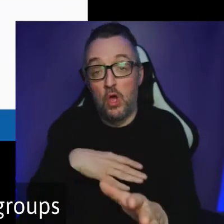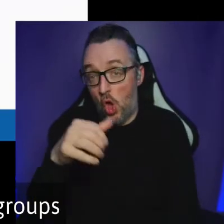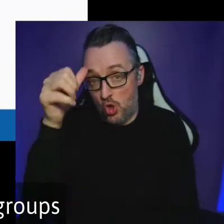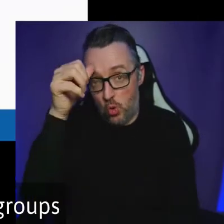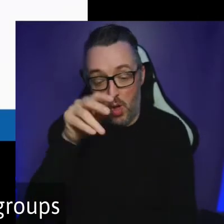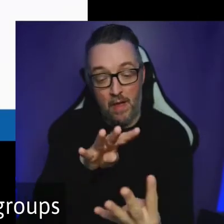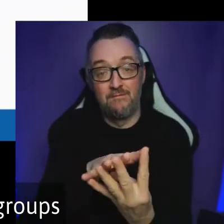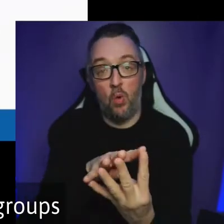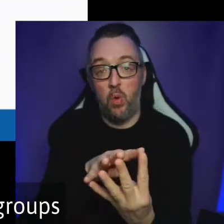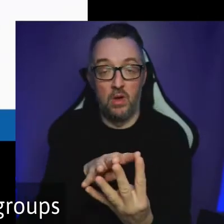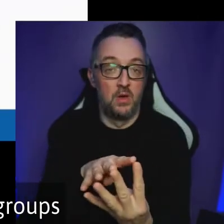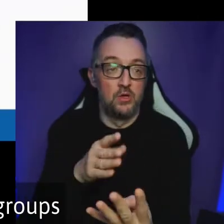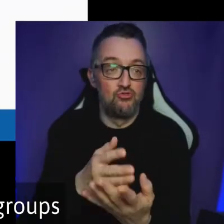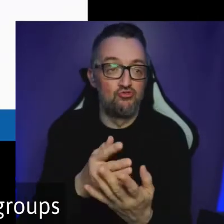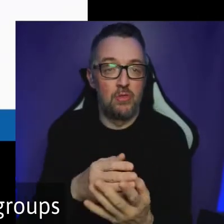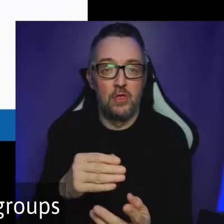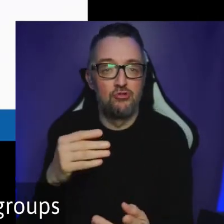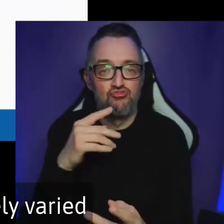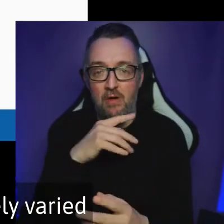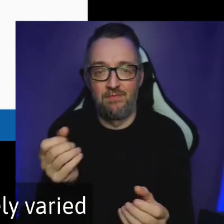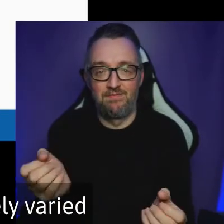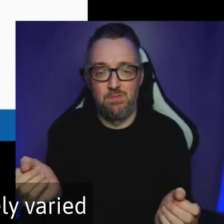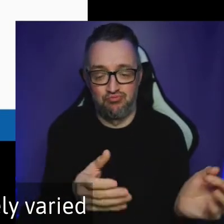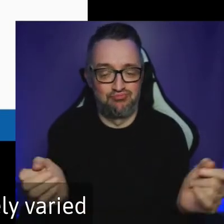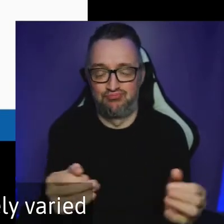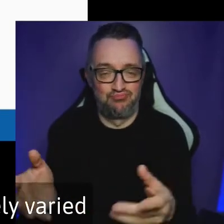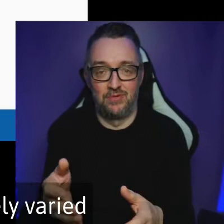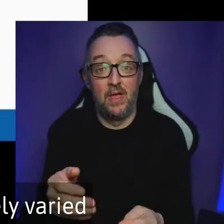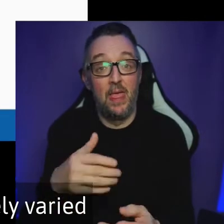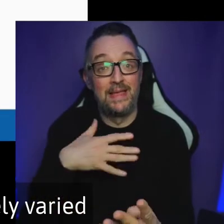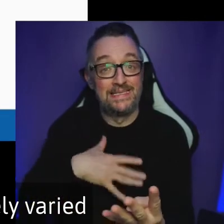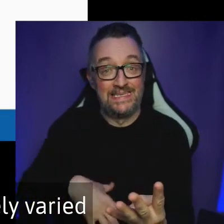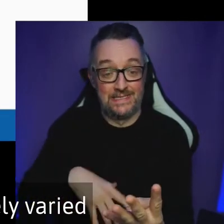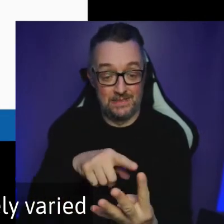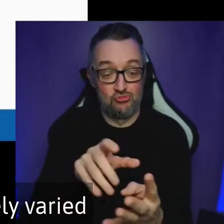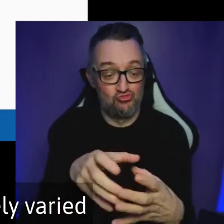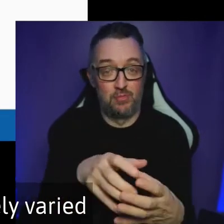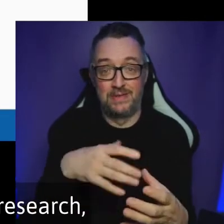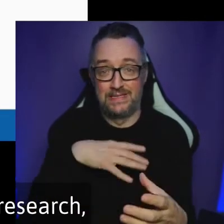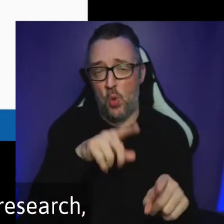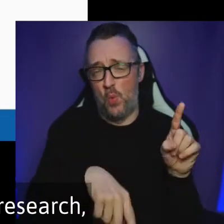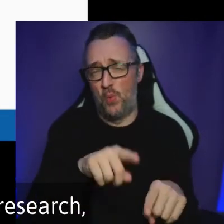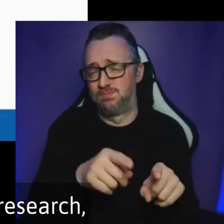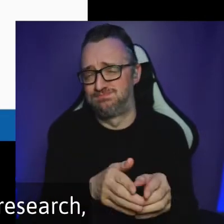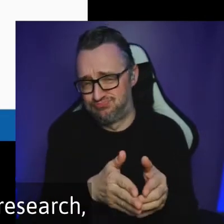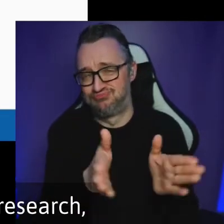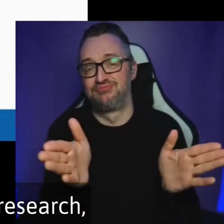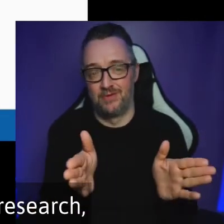these are very, very kind of roughly thrown together groups, and the needs even within those groups are widely varied, and